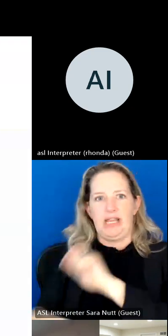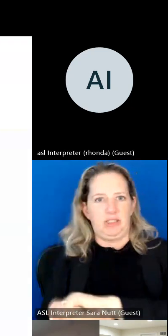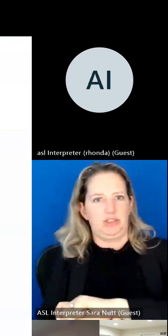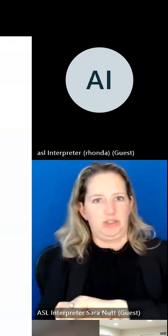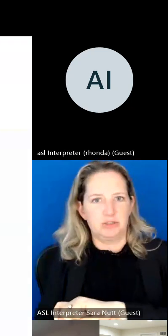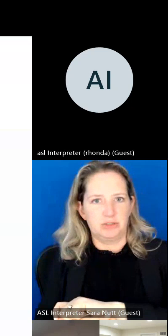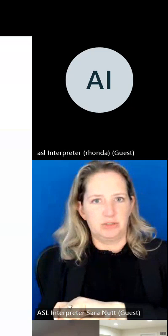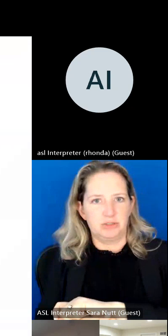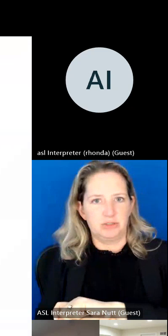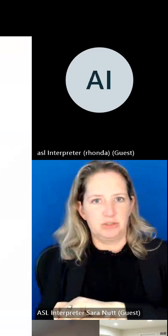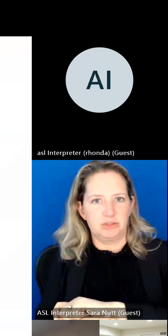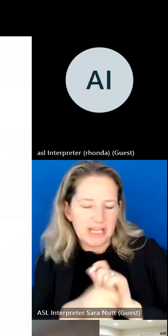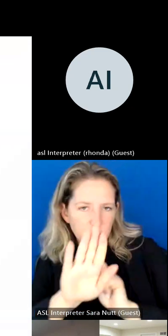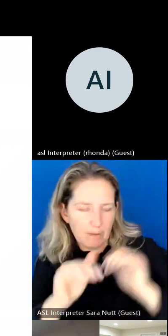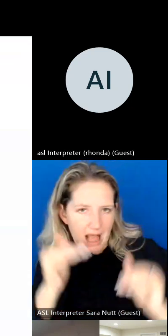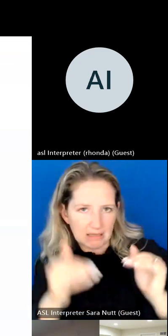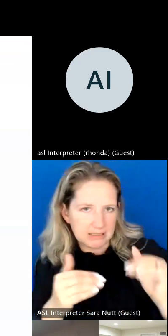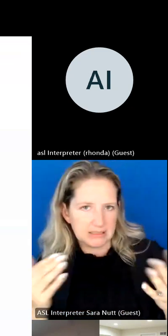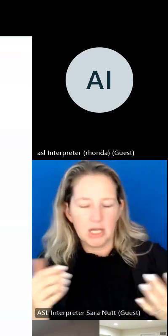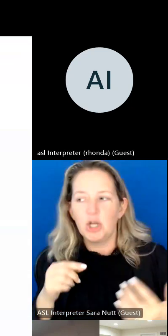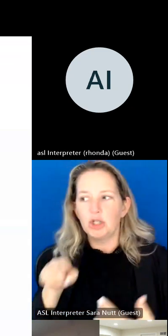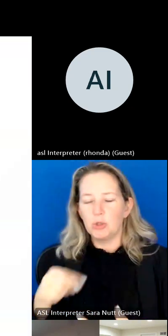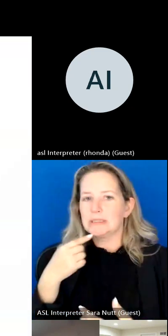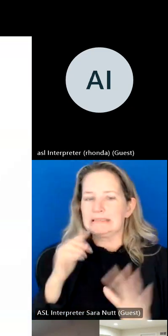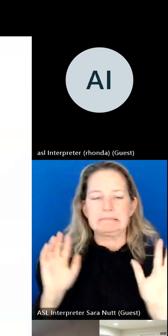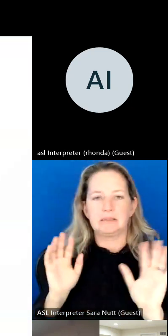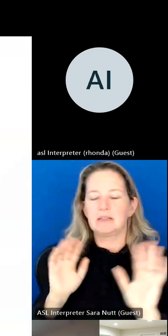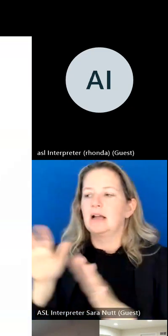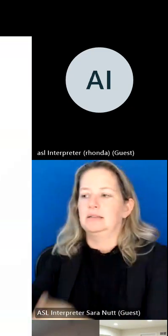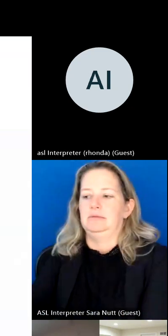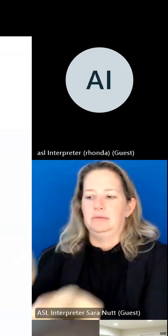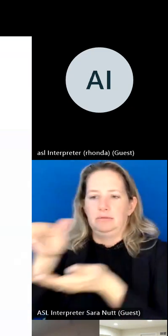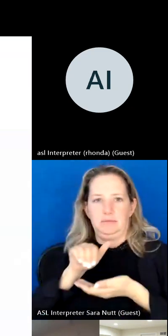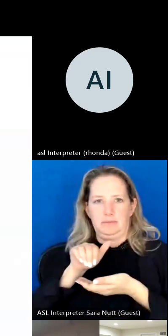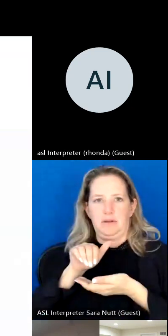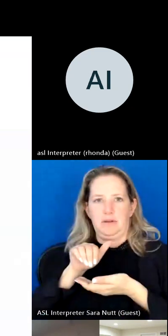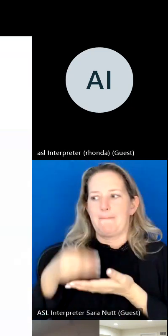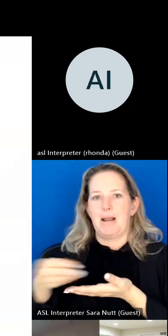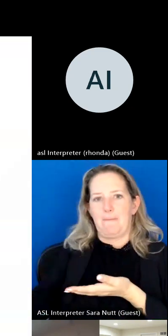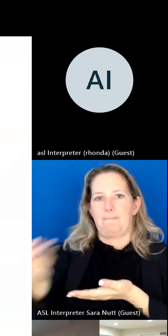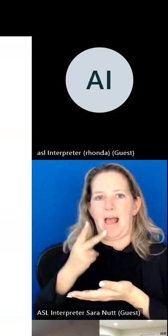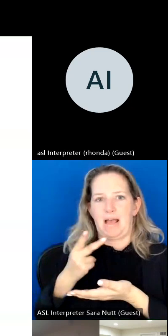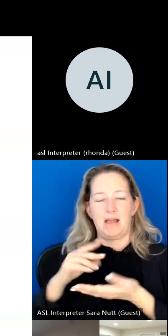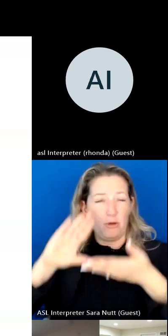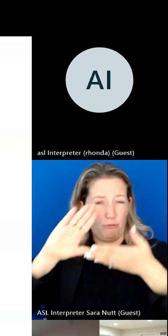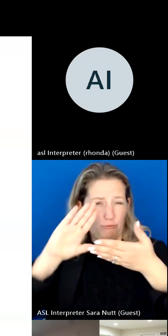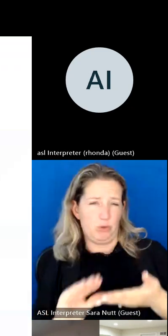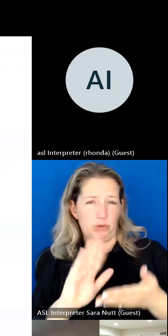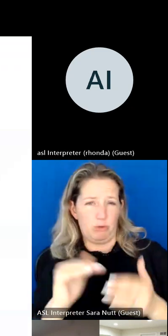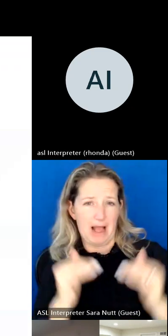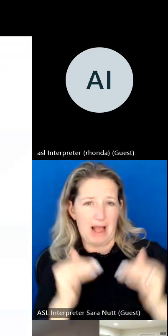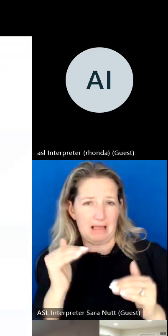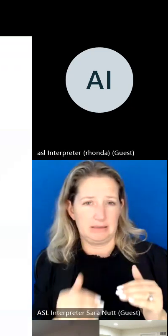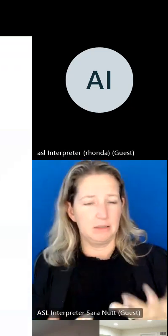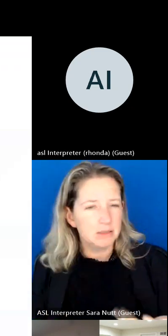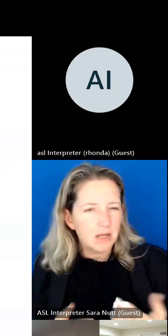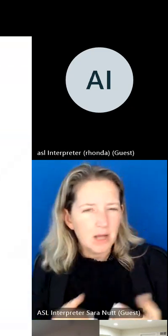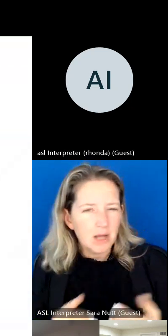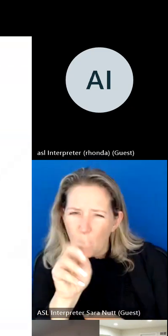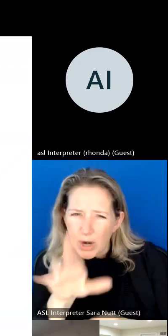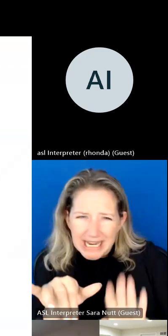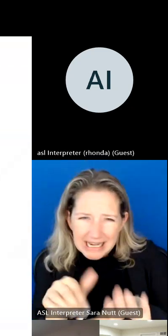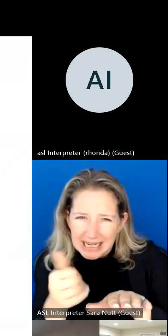obligation balances, right? Because you've reduced the amount of money obligated and net by the recovery. Do you have anything to add to that, Courtney? Did I cover that? No, I